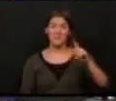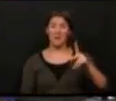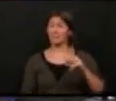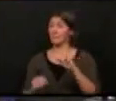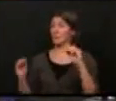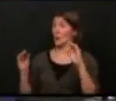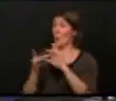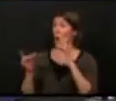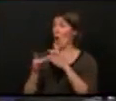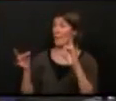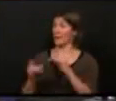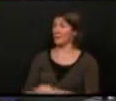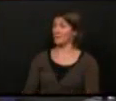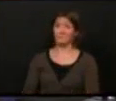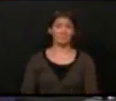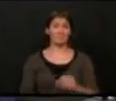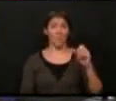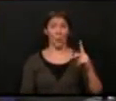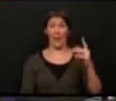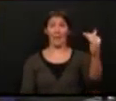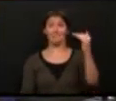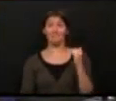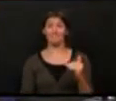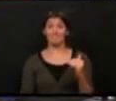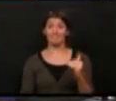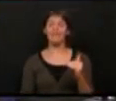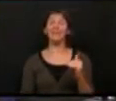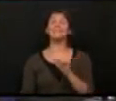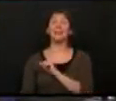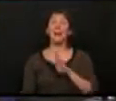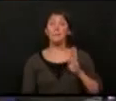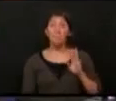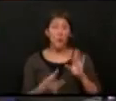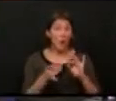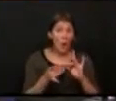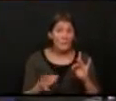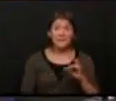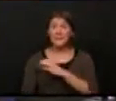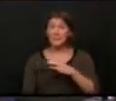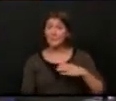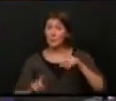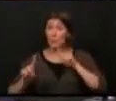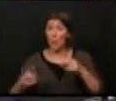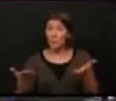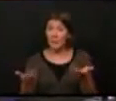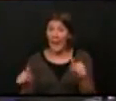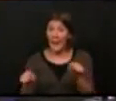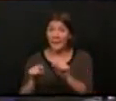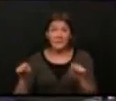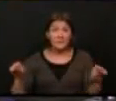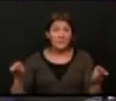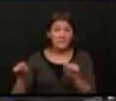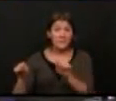this evening. Next item on the agenda is select board comments and committee reports. Anybody on the